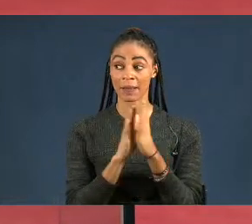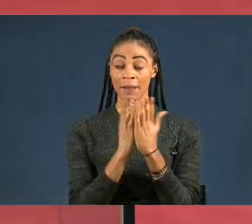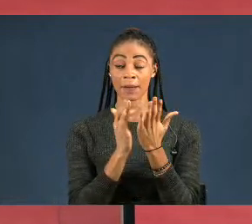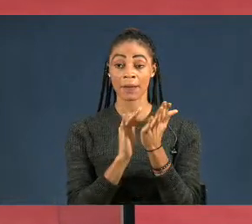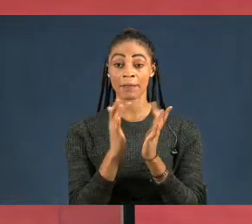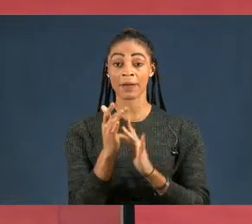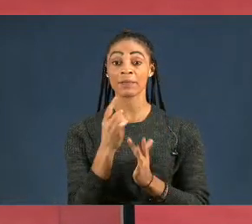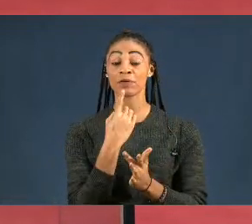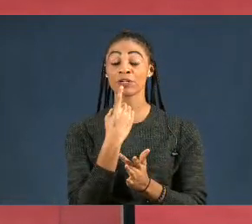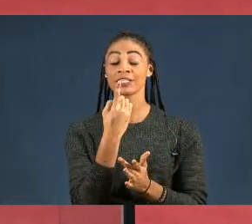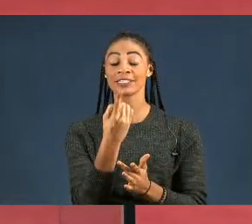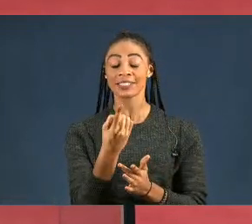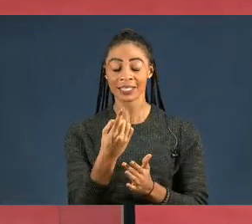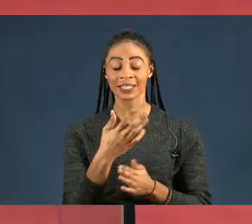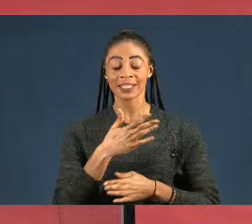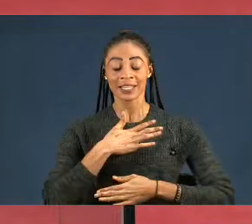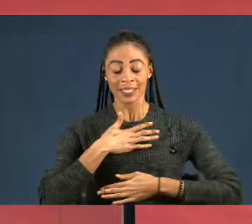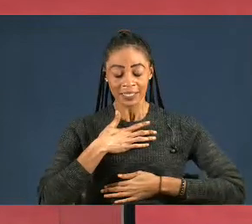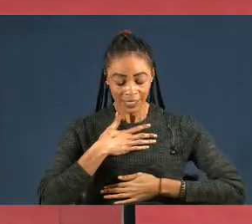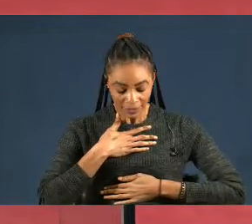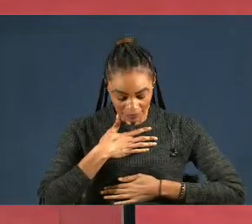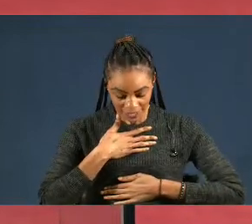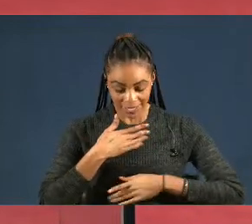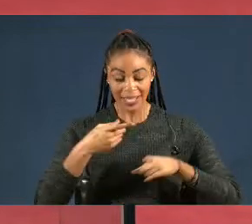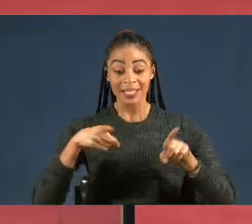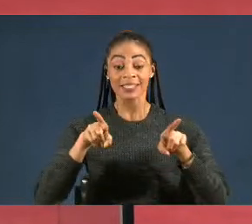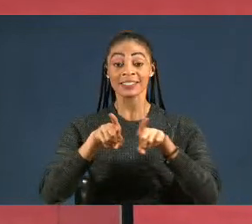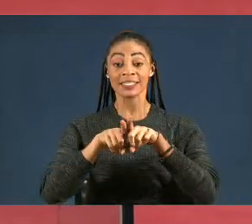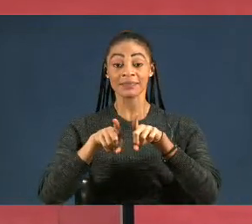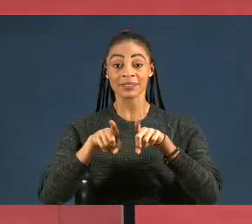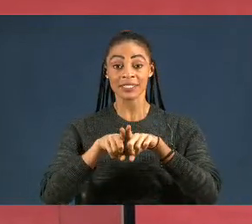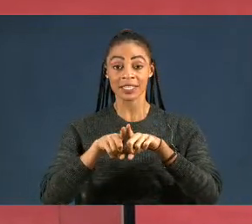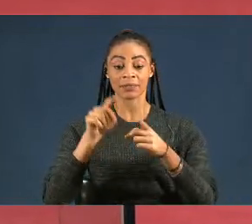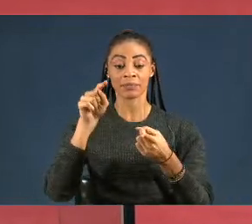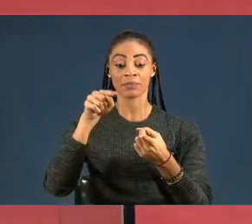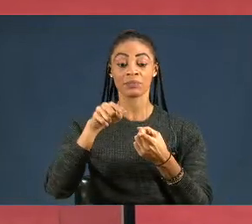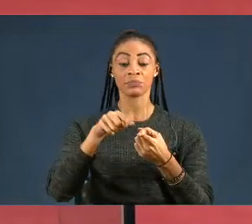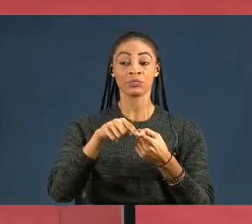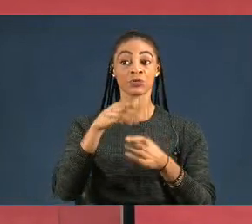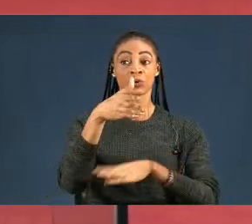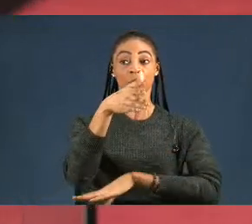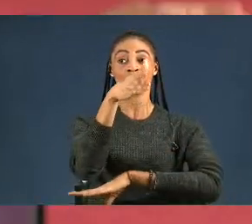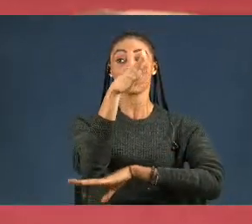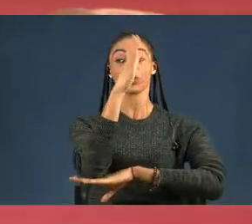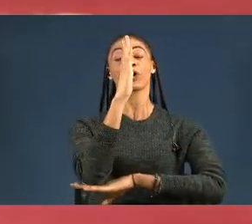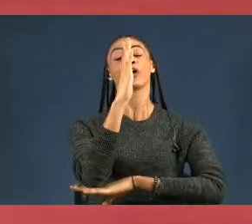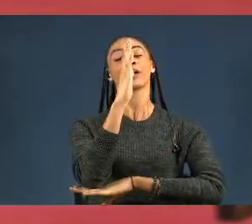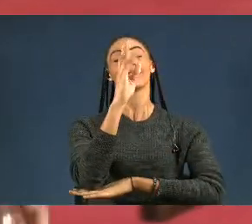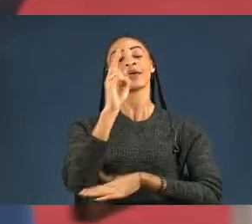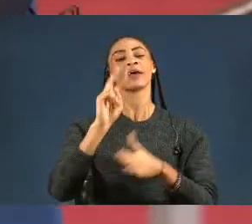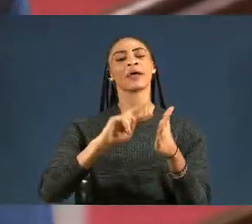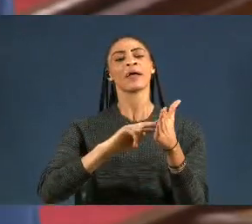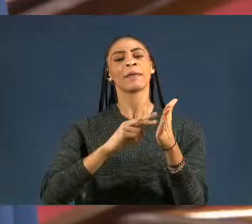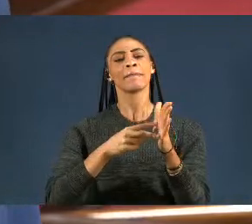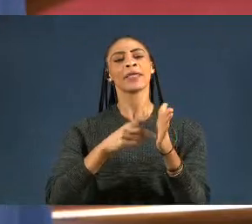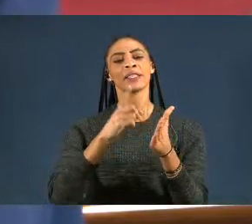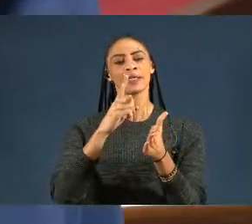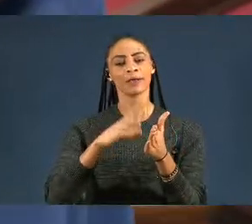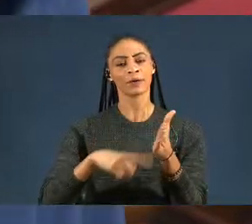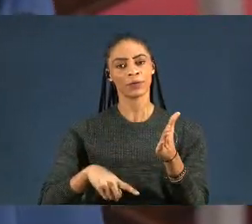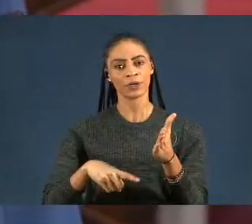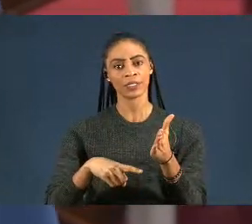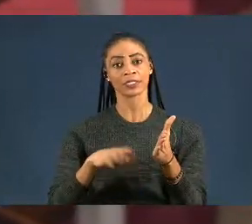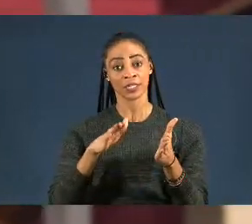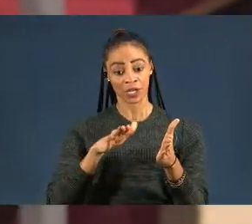Lord. Submit as unto the Lord. What it means submitting as unto the Lord, it means it is your